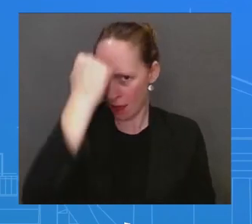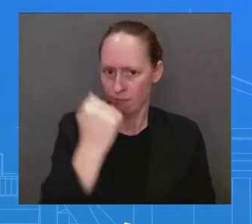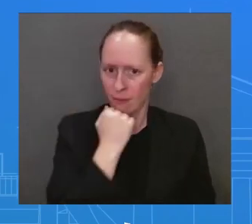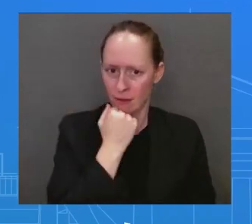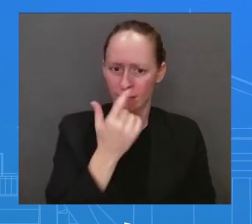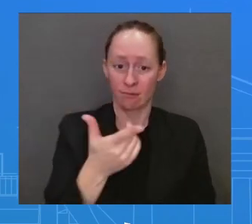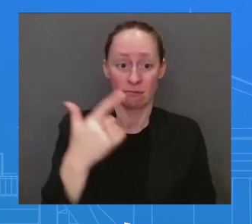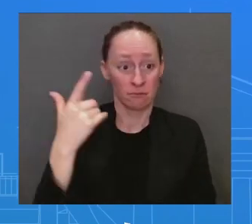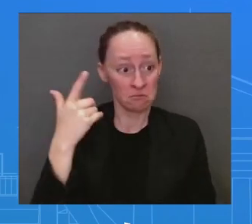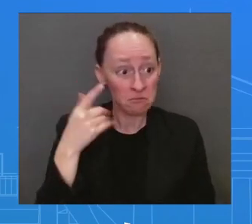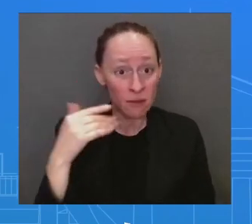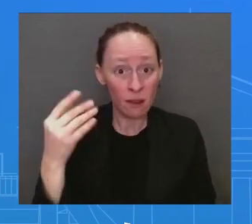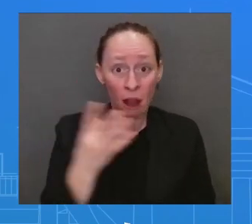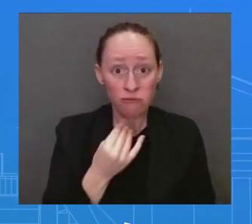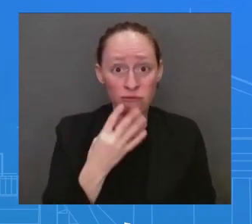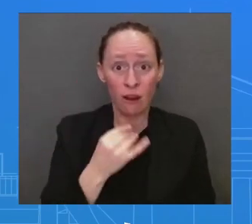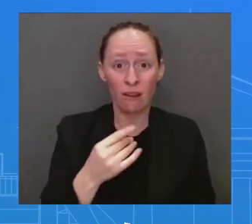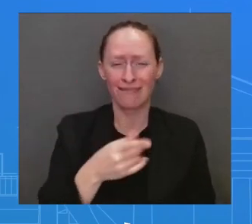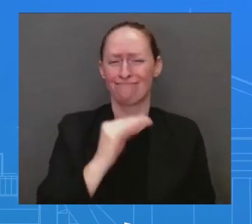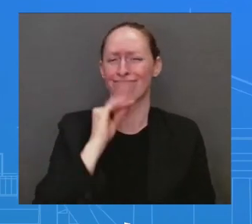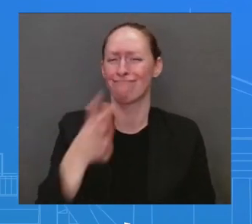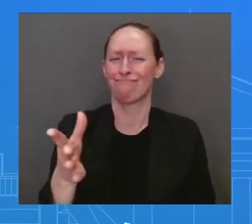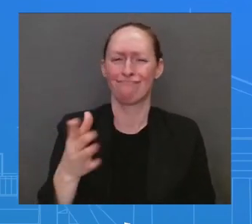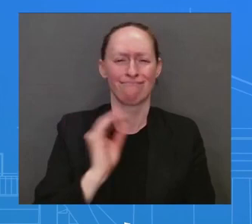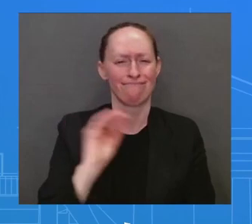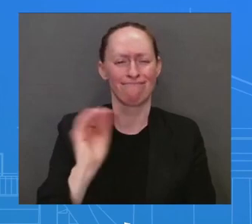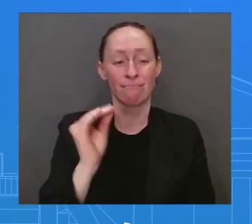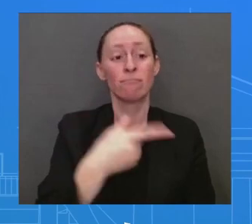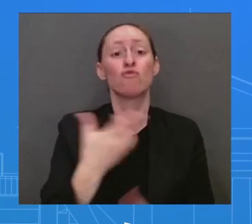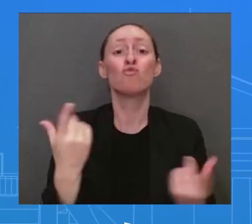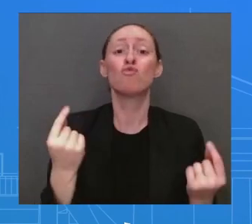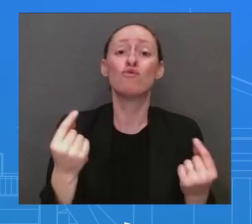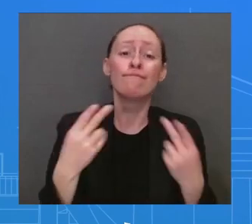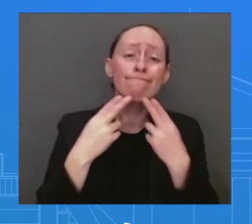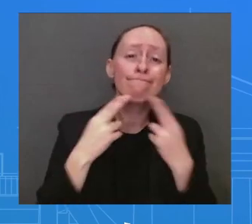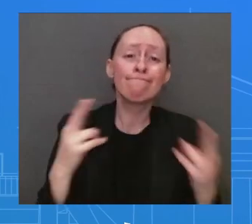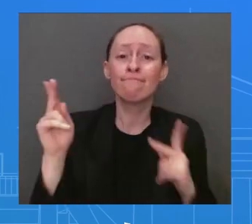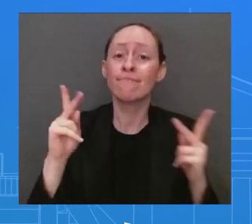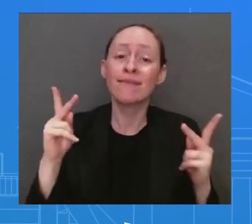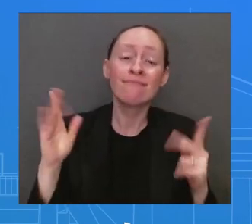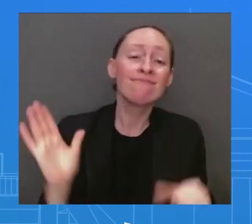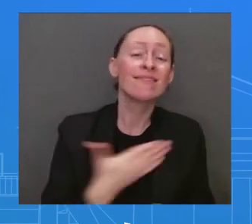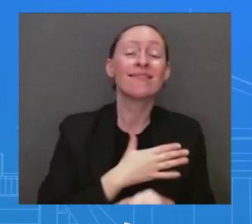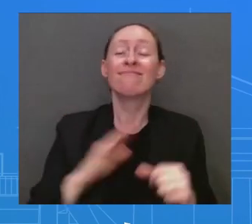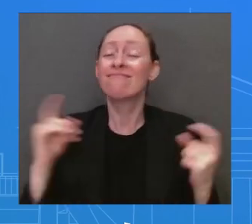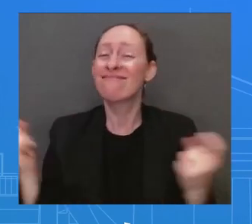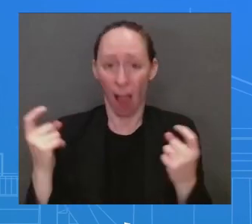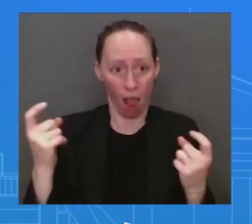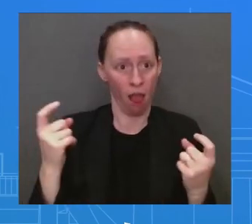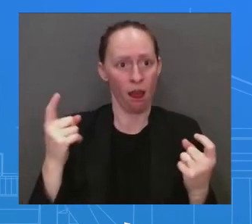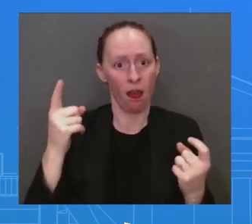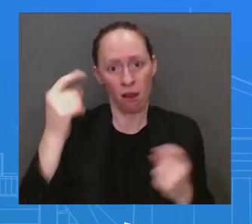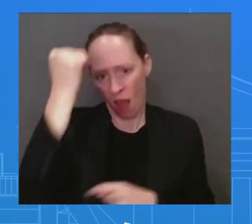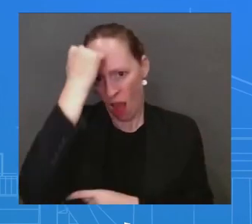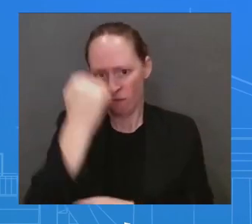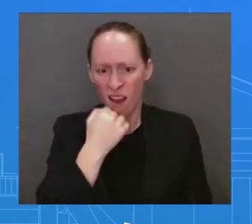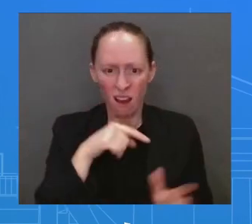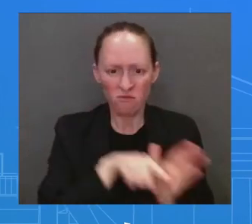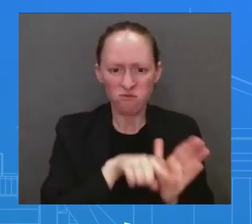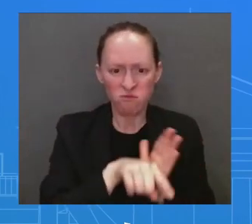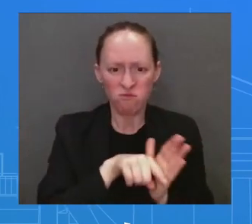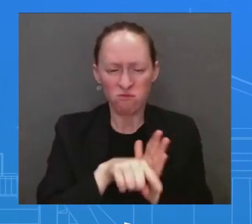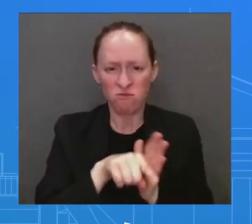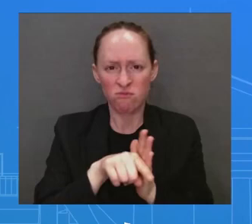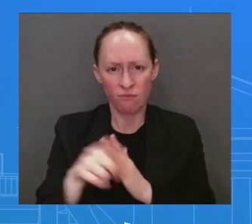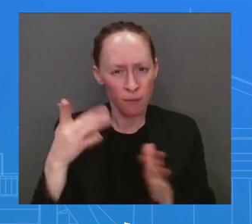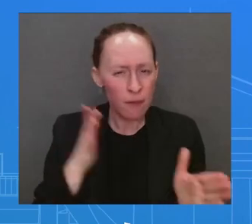were slaughtered going to a music festival. It was Hamas. They planned this thing for many months, maybe even as long as a year. Hamas is to blame. Hamas